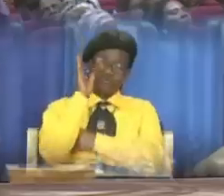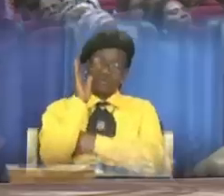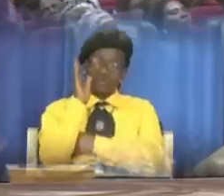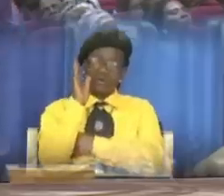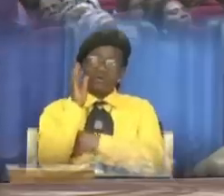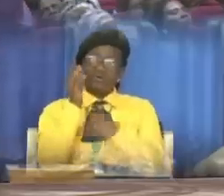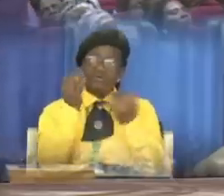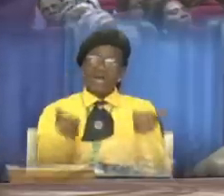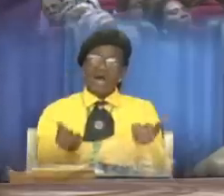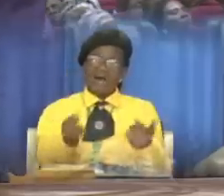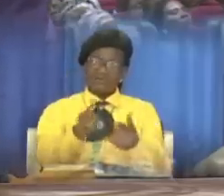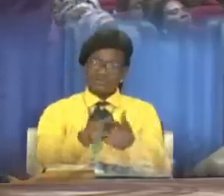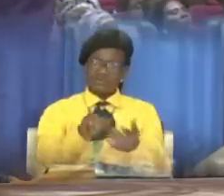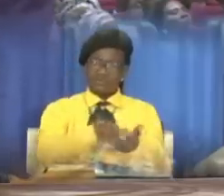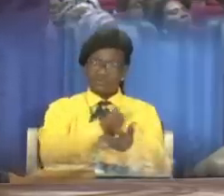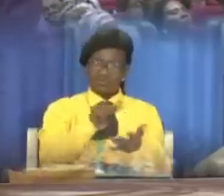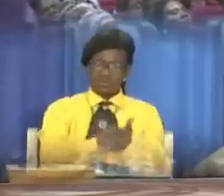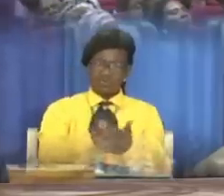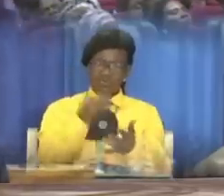Now, to those of you